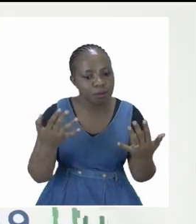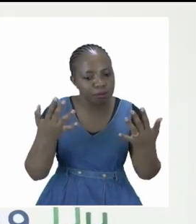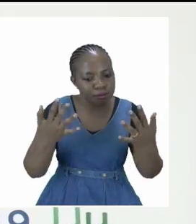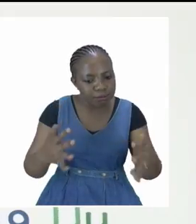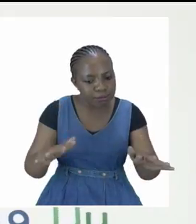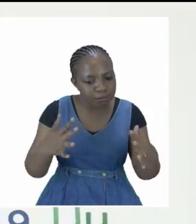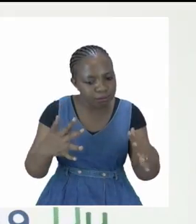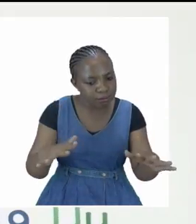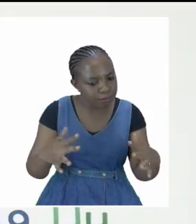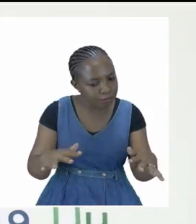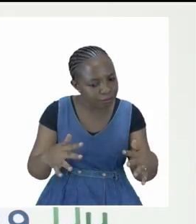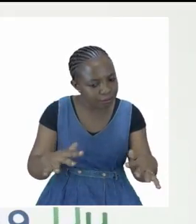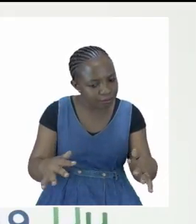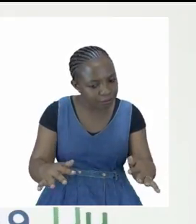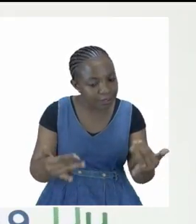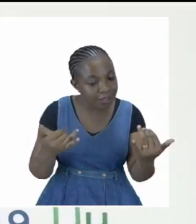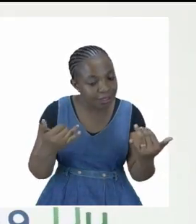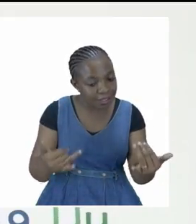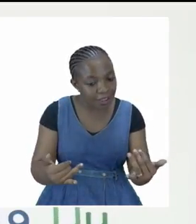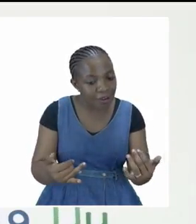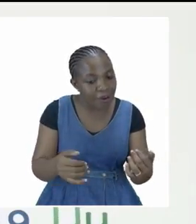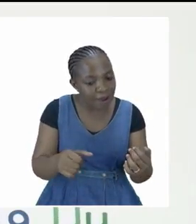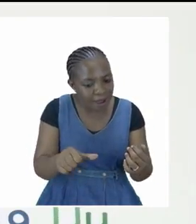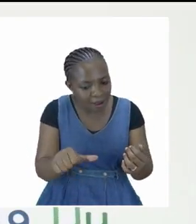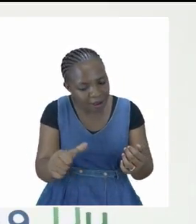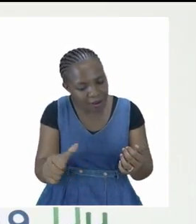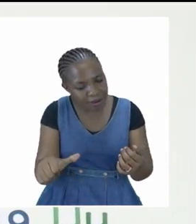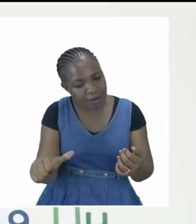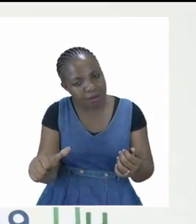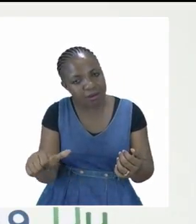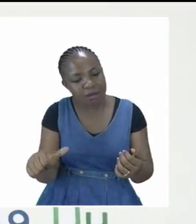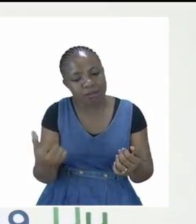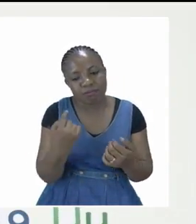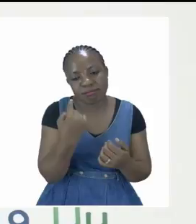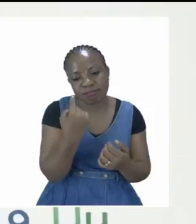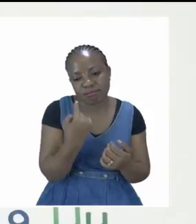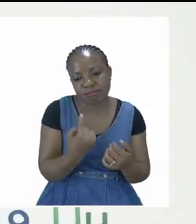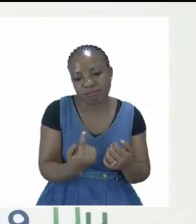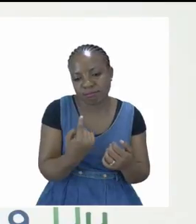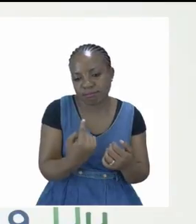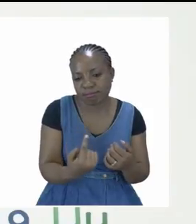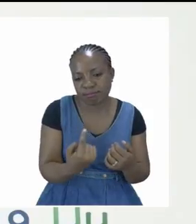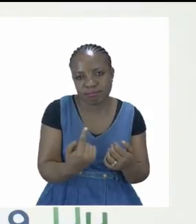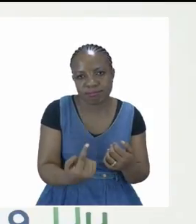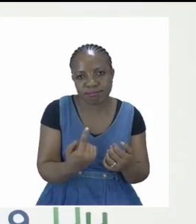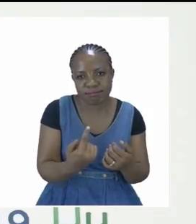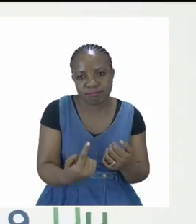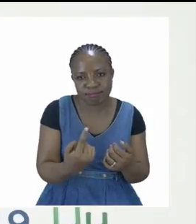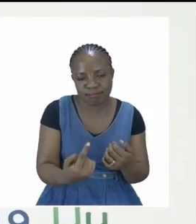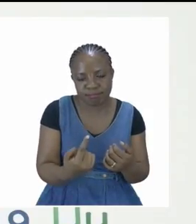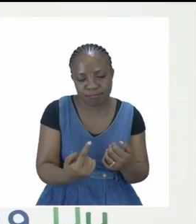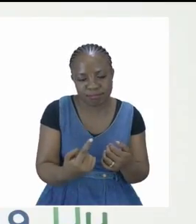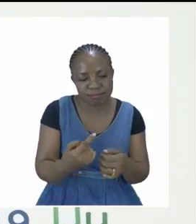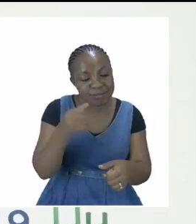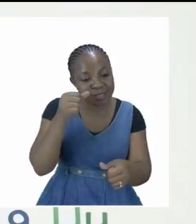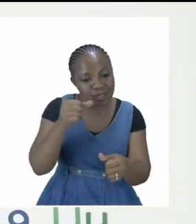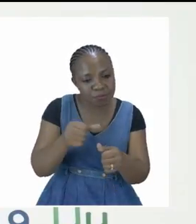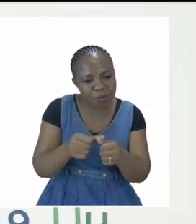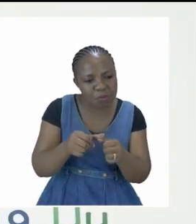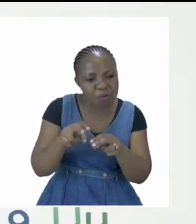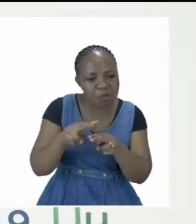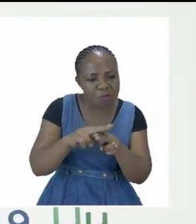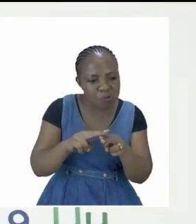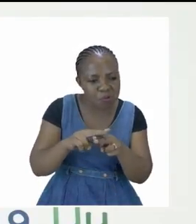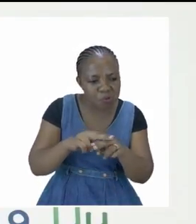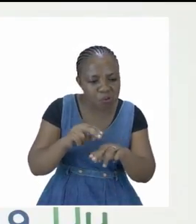can trust you with all the other questions. Remember, the counters are there for you so that you do